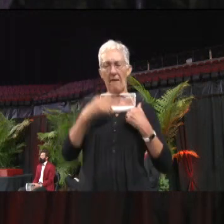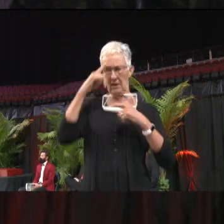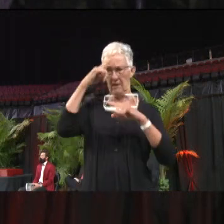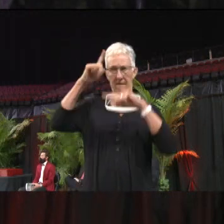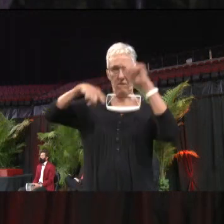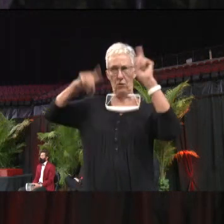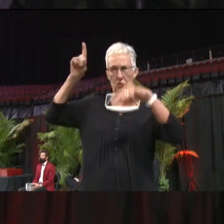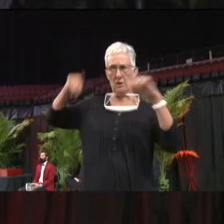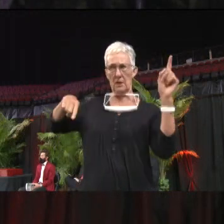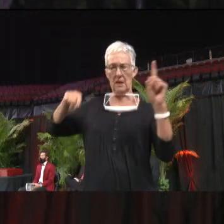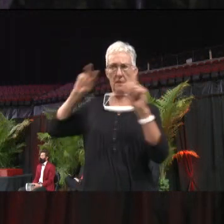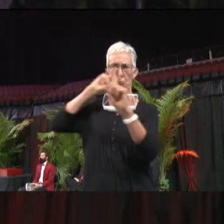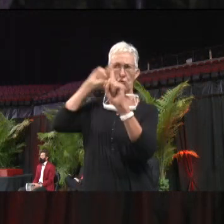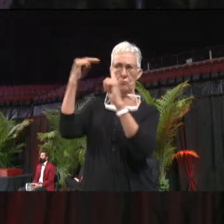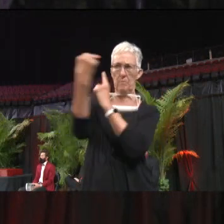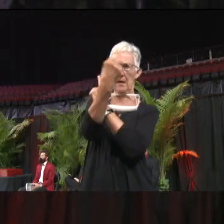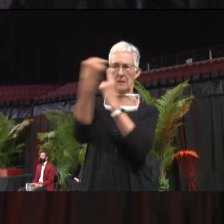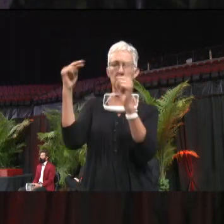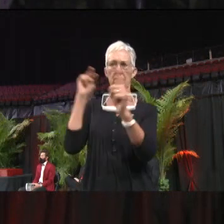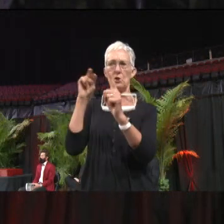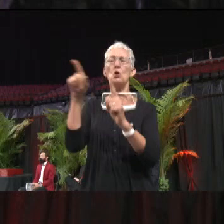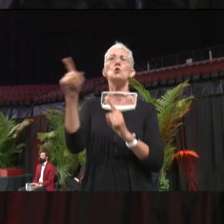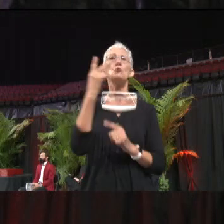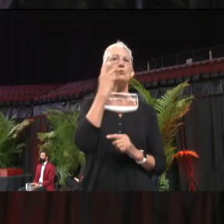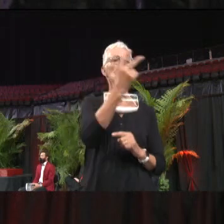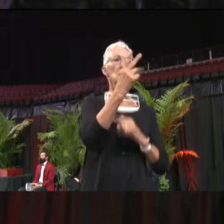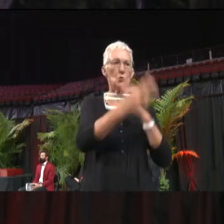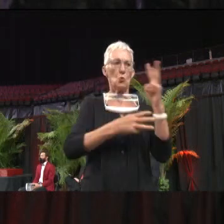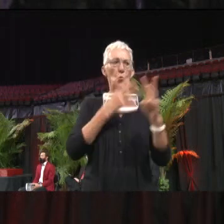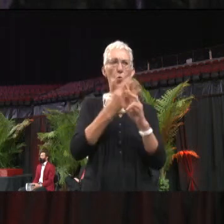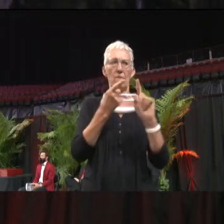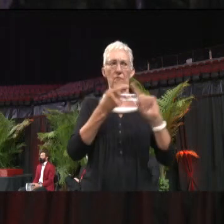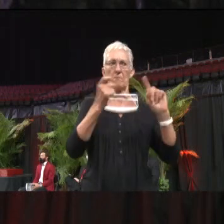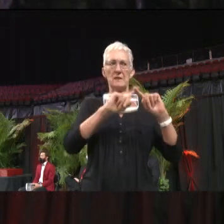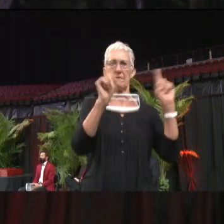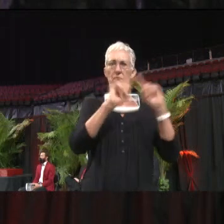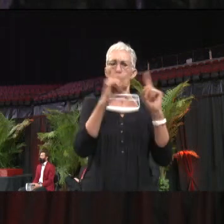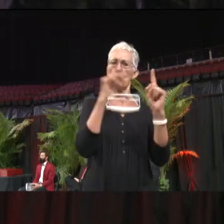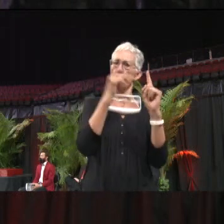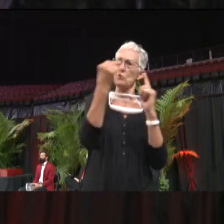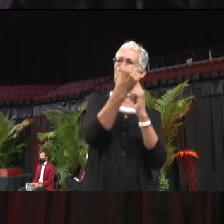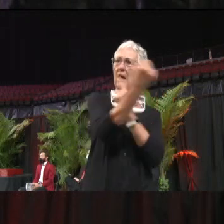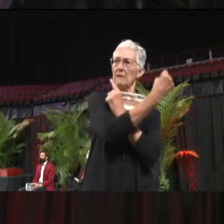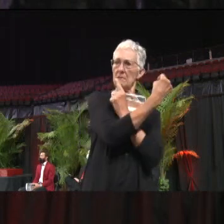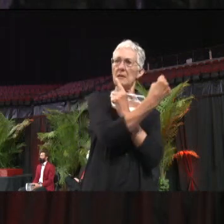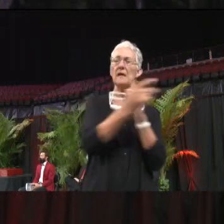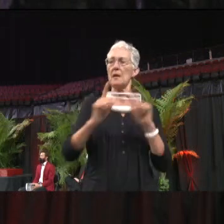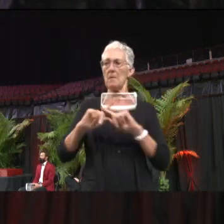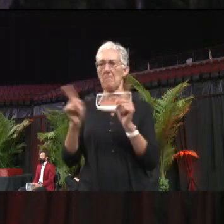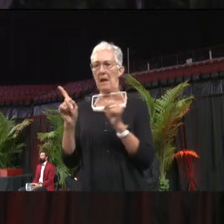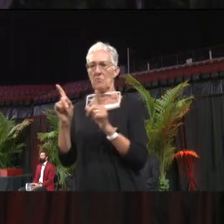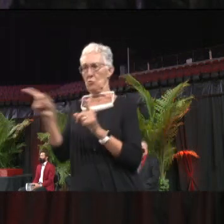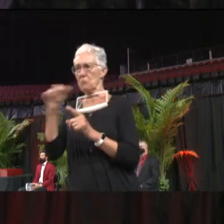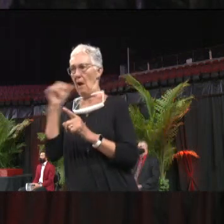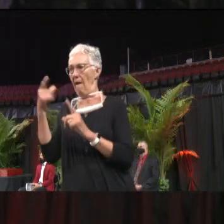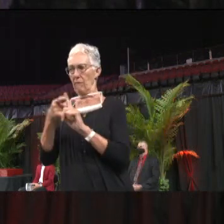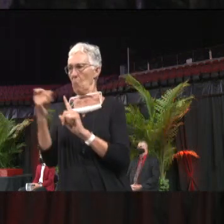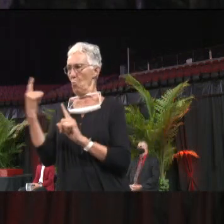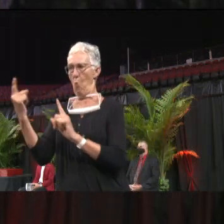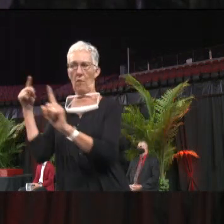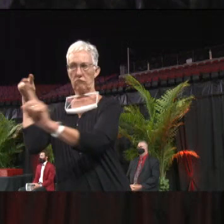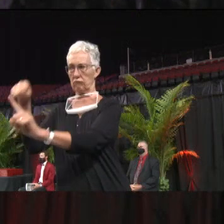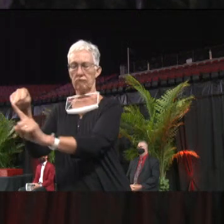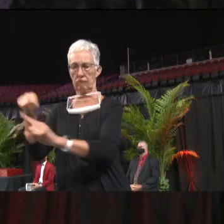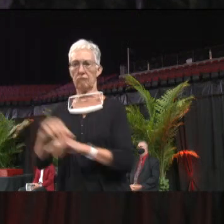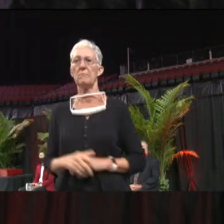tomorrow. You see the world through your eyes only, but Lincoln High is a place where one can begin seeing life through multiple perspectives, with discussion